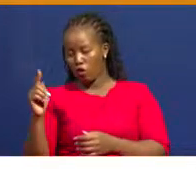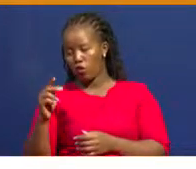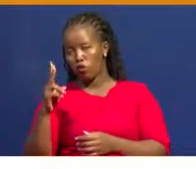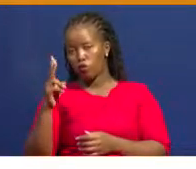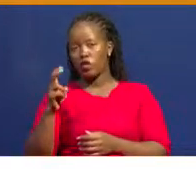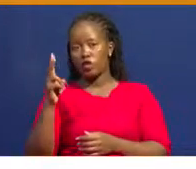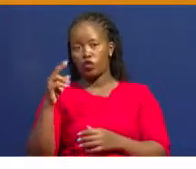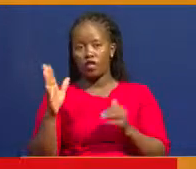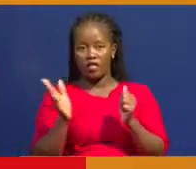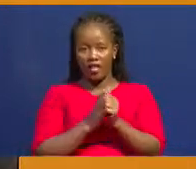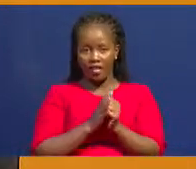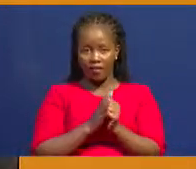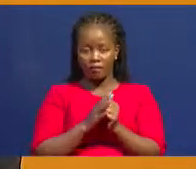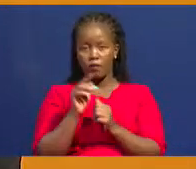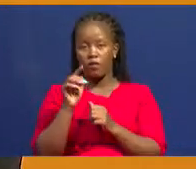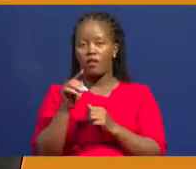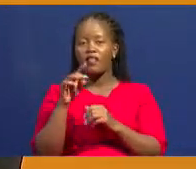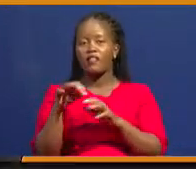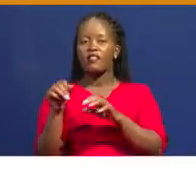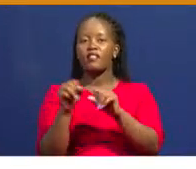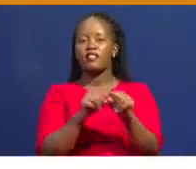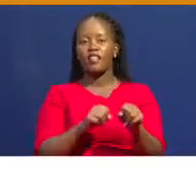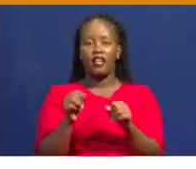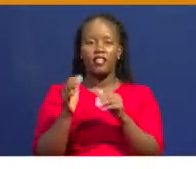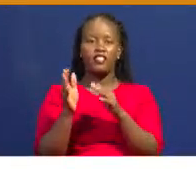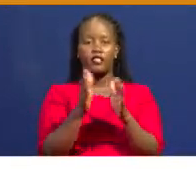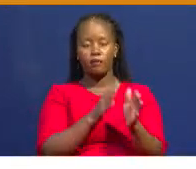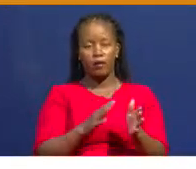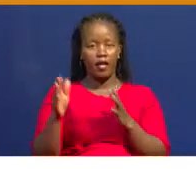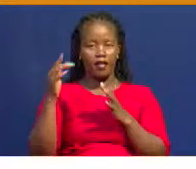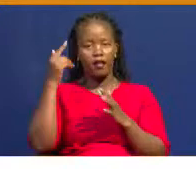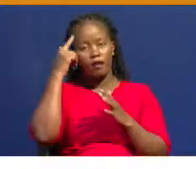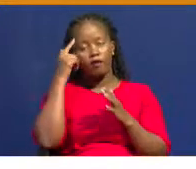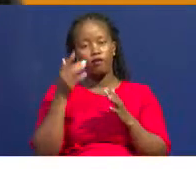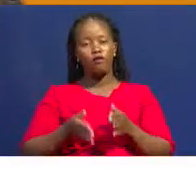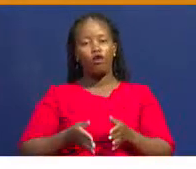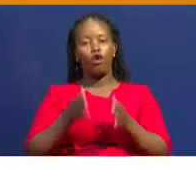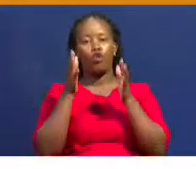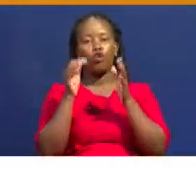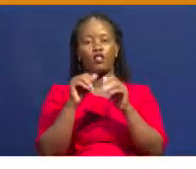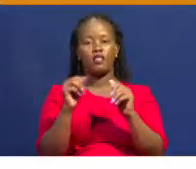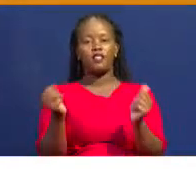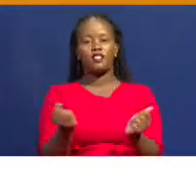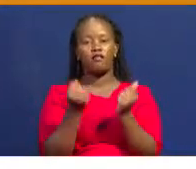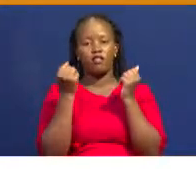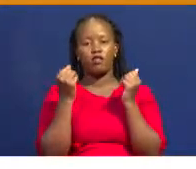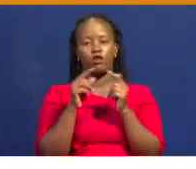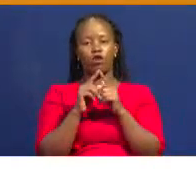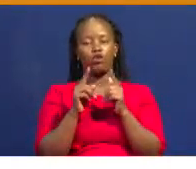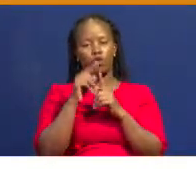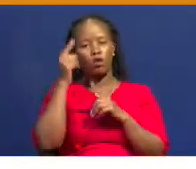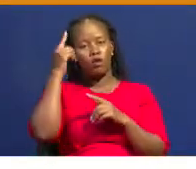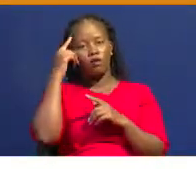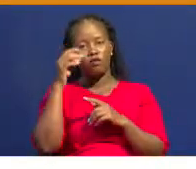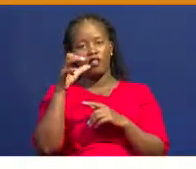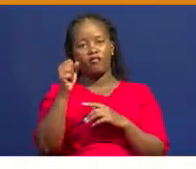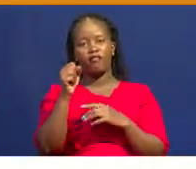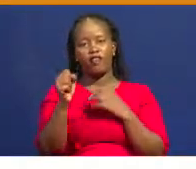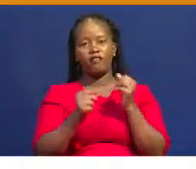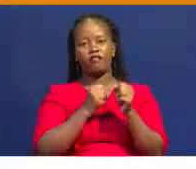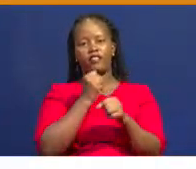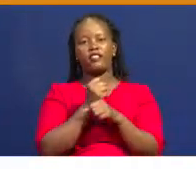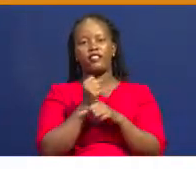plan for road safety in the country for the quinquennial period, the 5-year period.